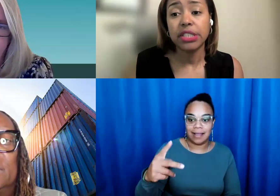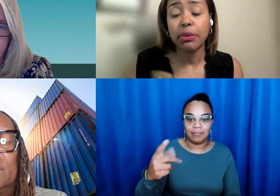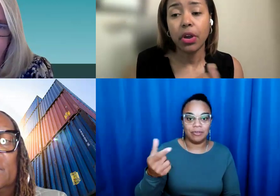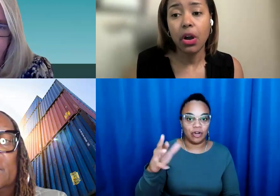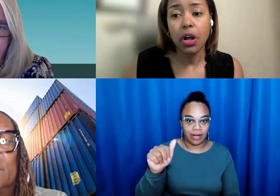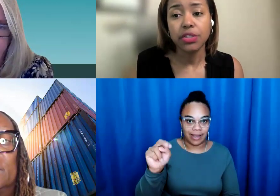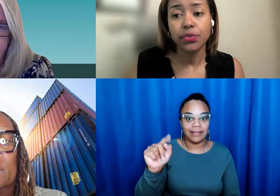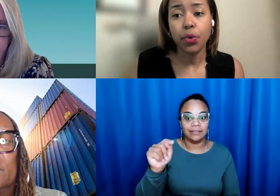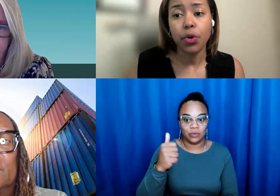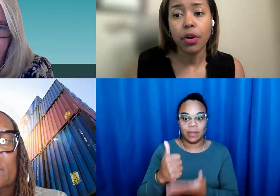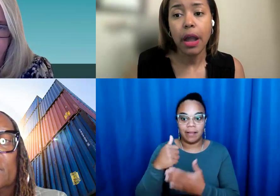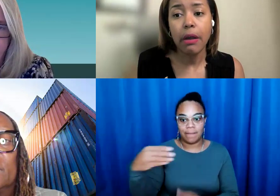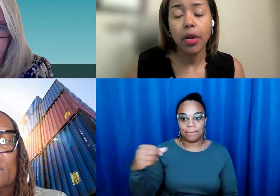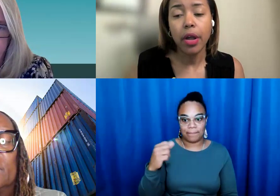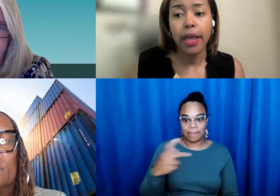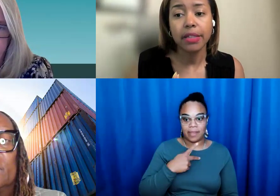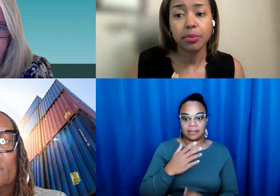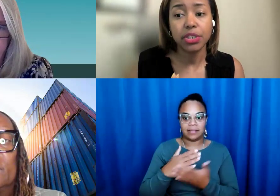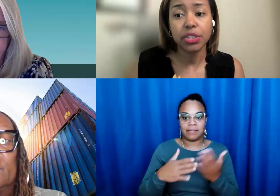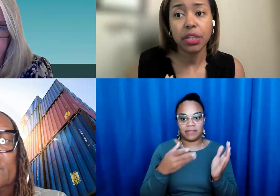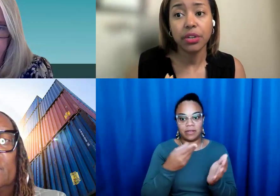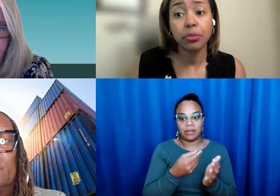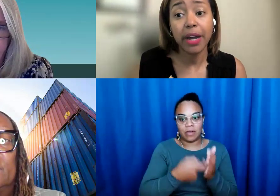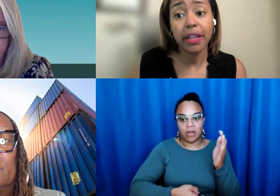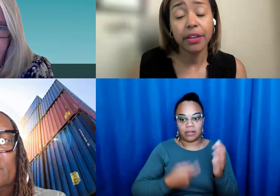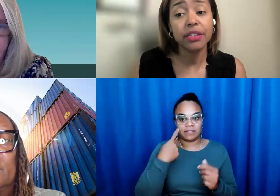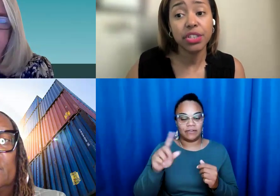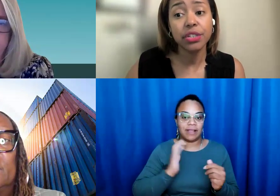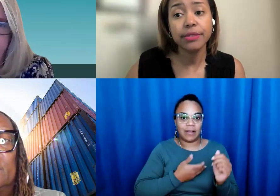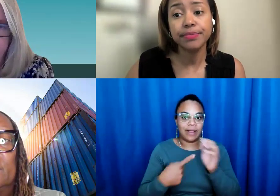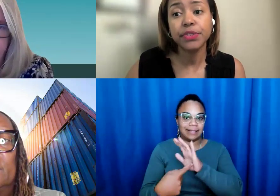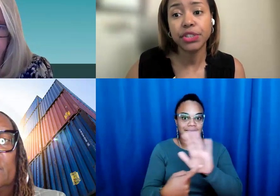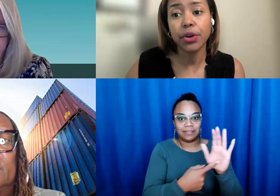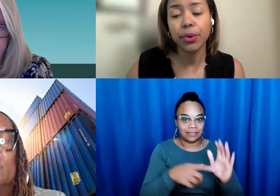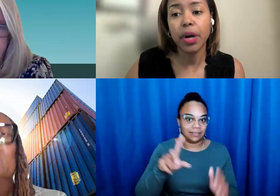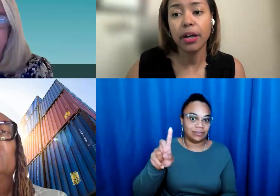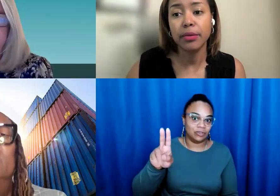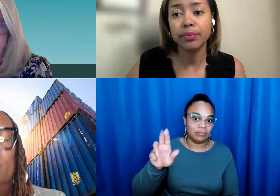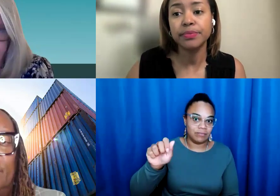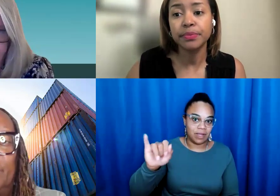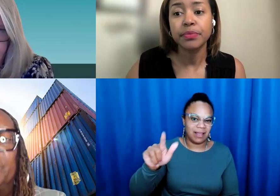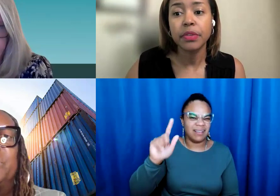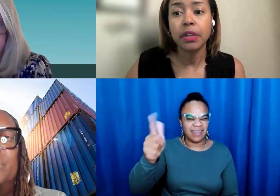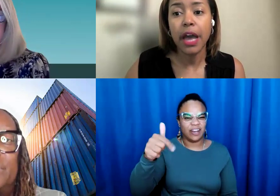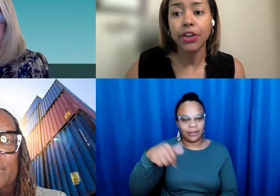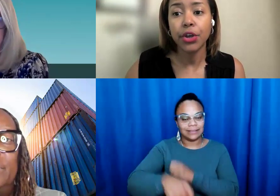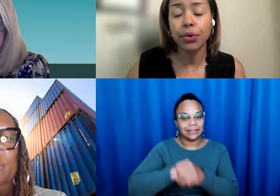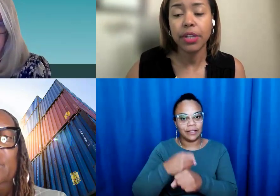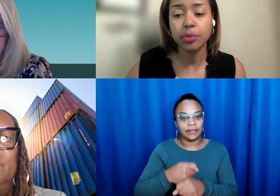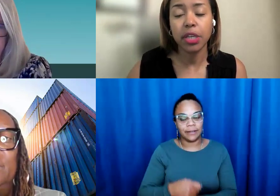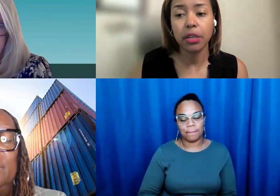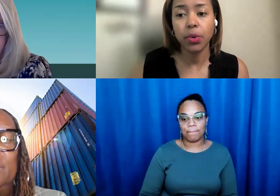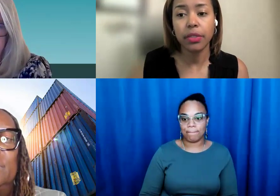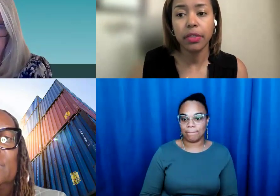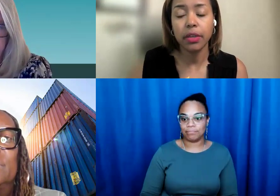help reimburse some of the costs for our exhibition in Dubai later this year. So